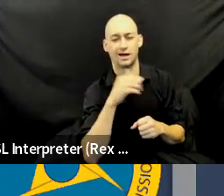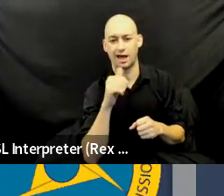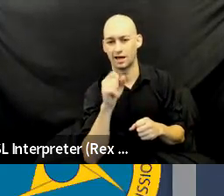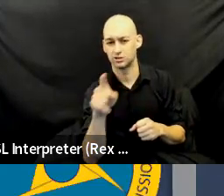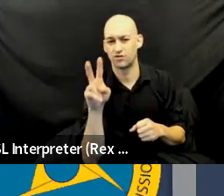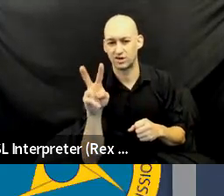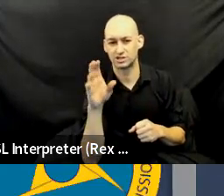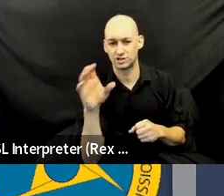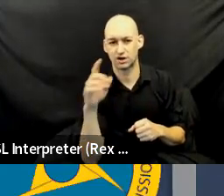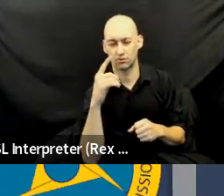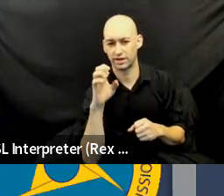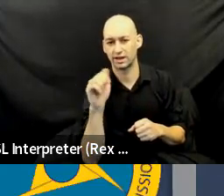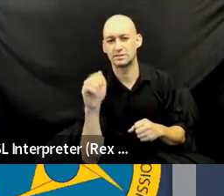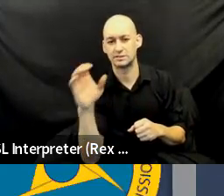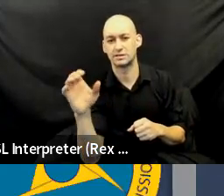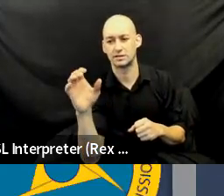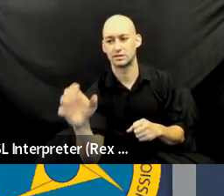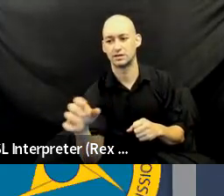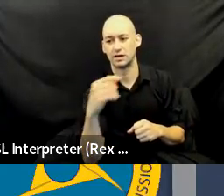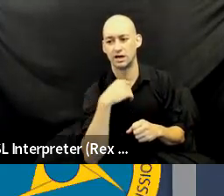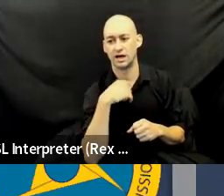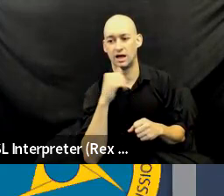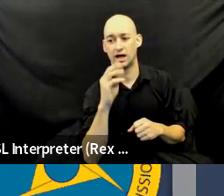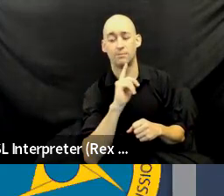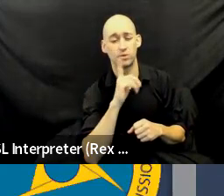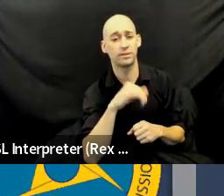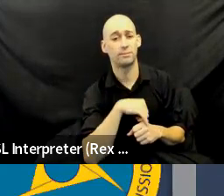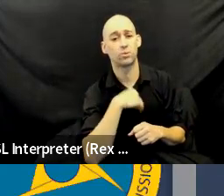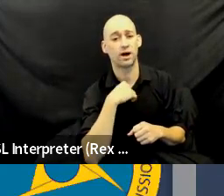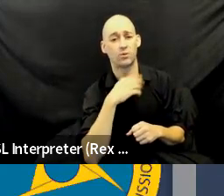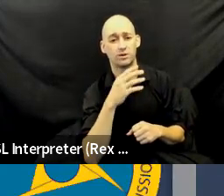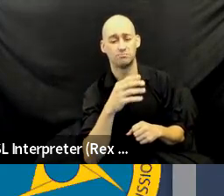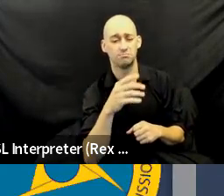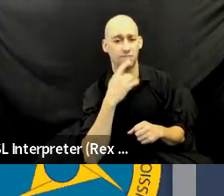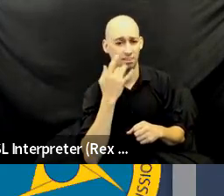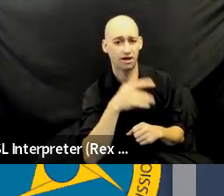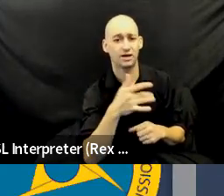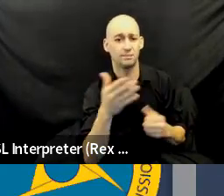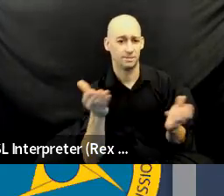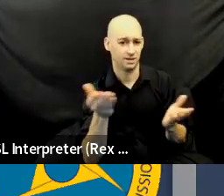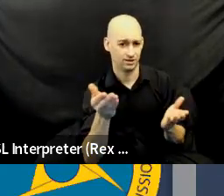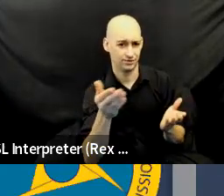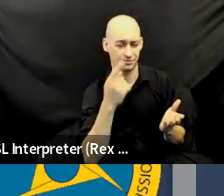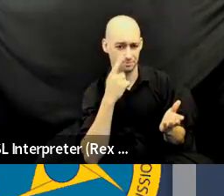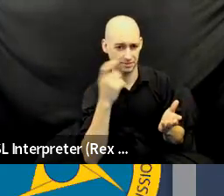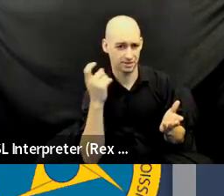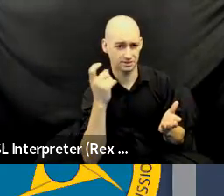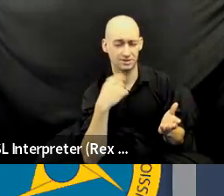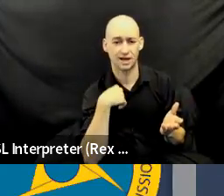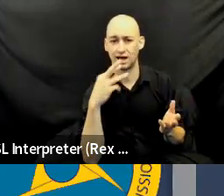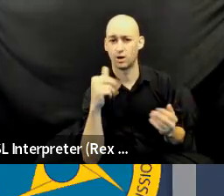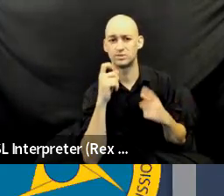for the EAC. I'm really proud and privileged to be here, because I was given